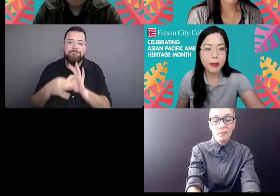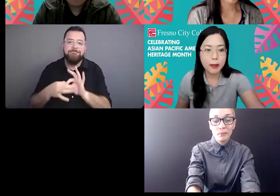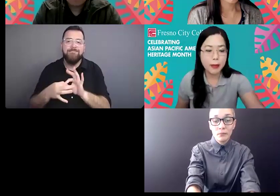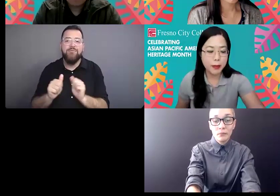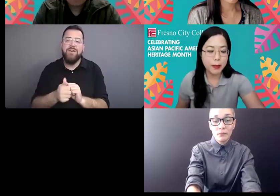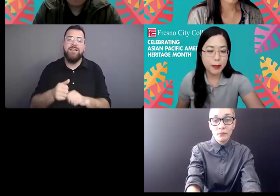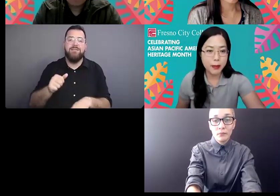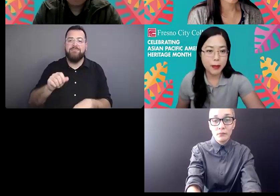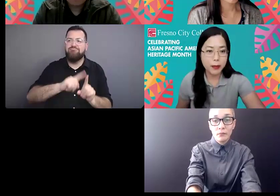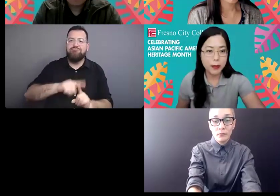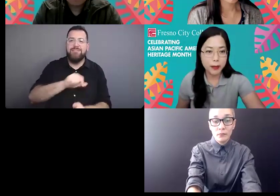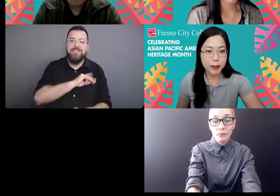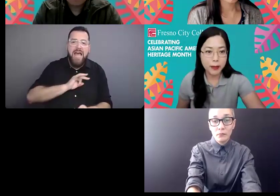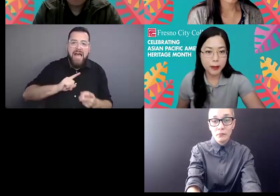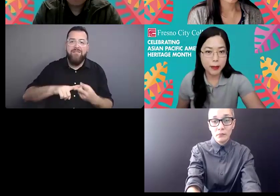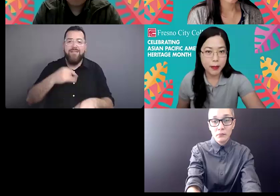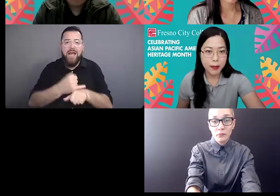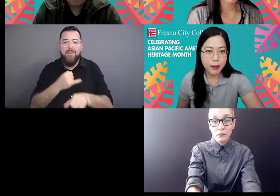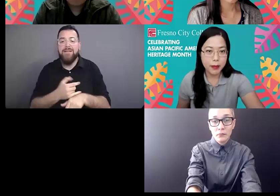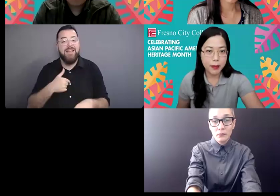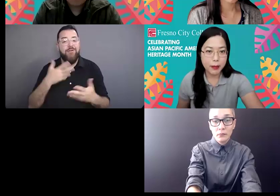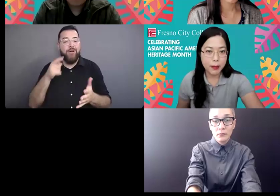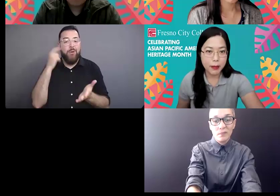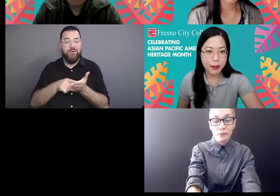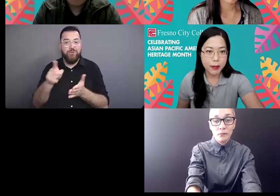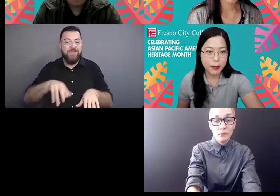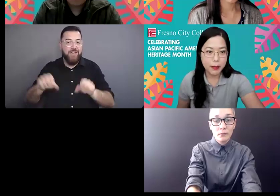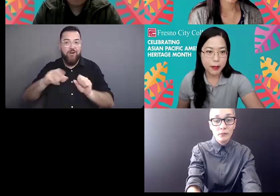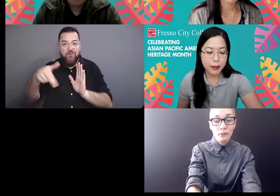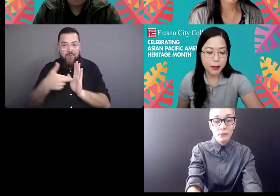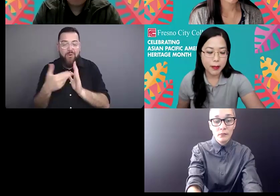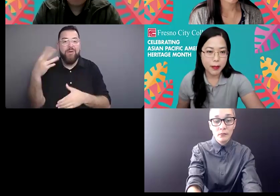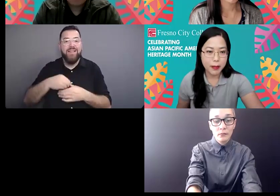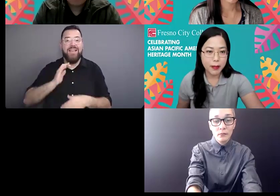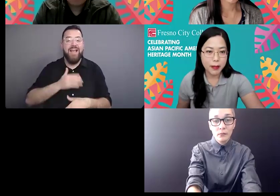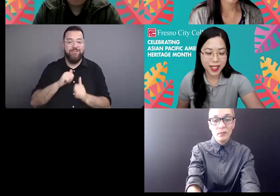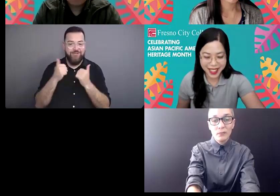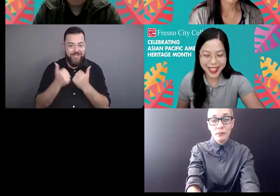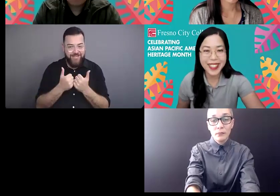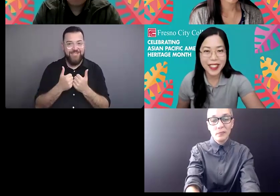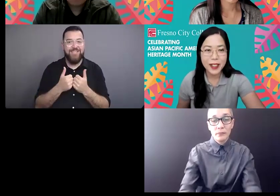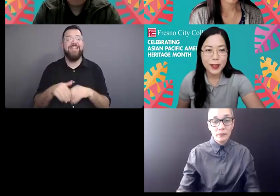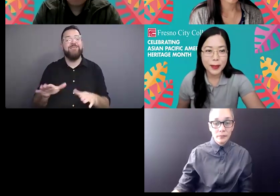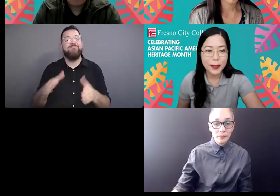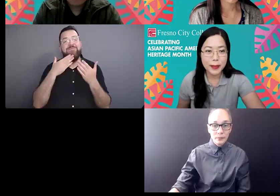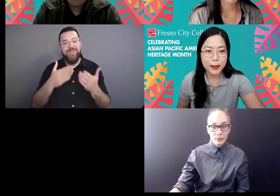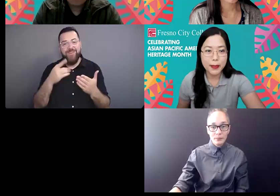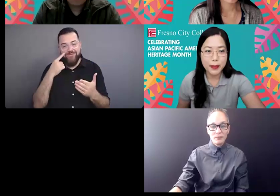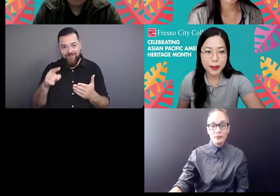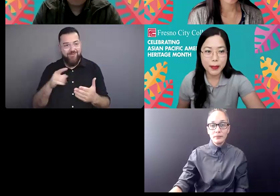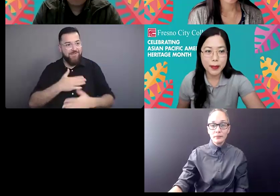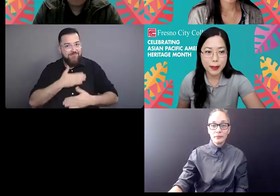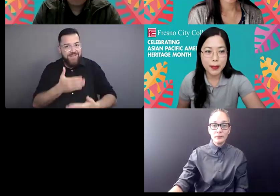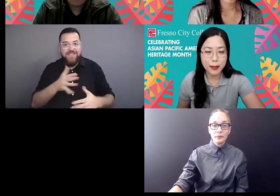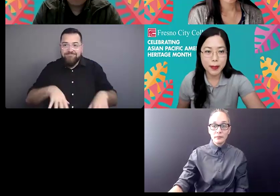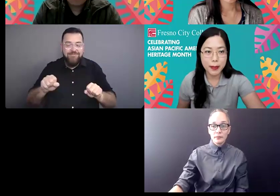as a whole. So thank you, and I see that you've already taken on a role in our association as well. So you know, thank you for